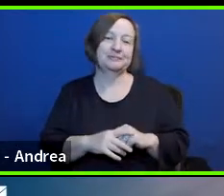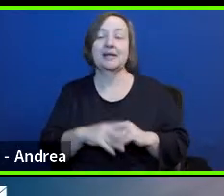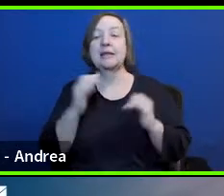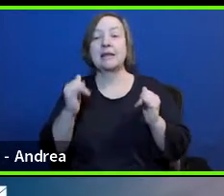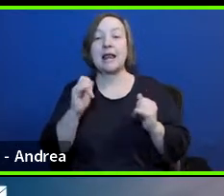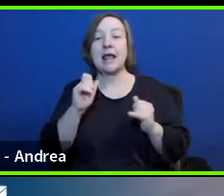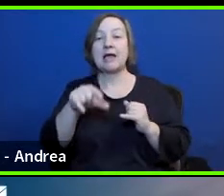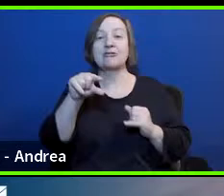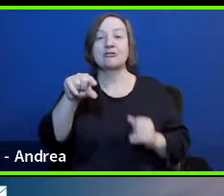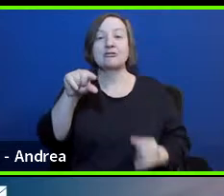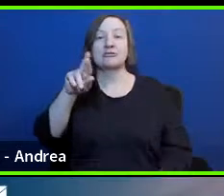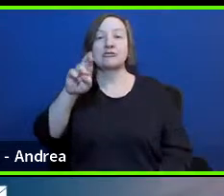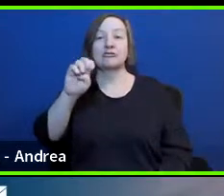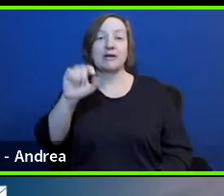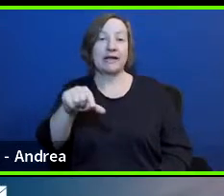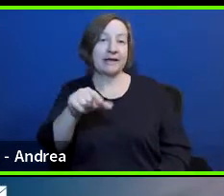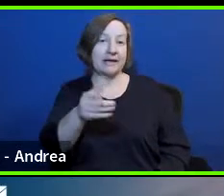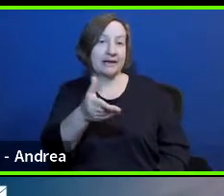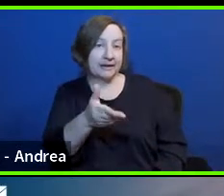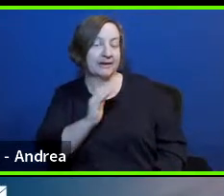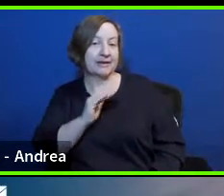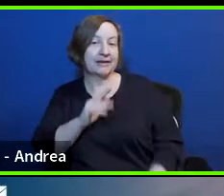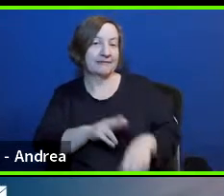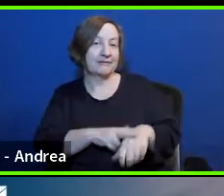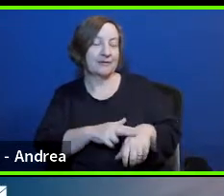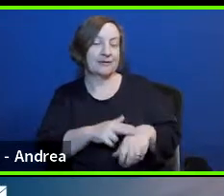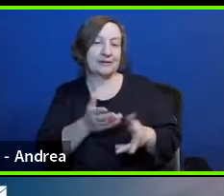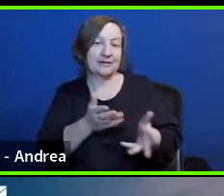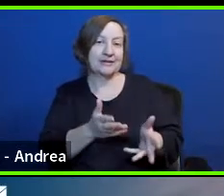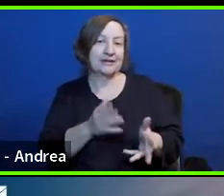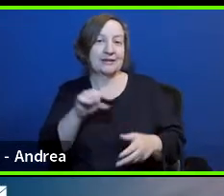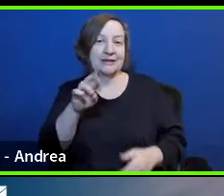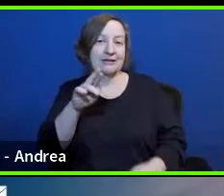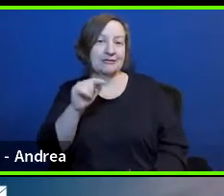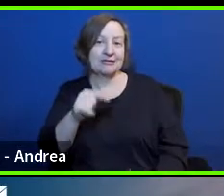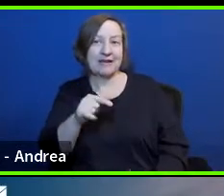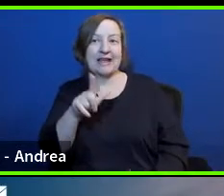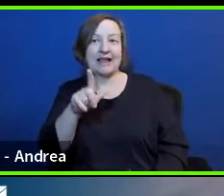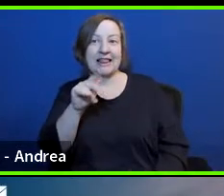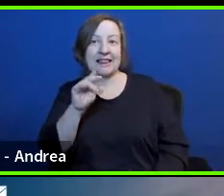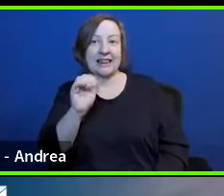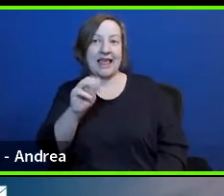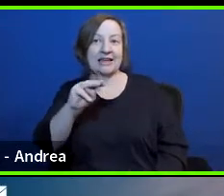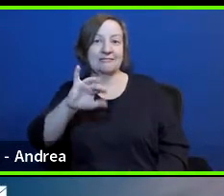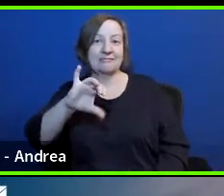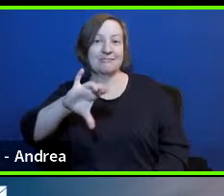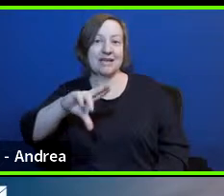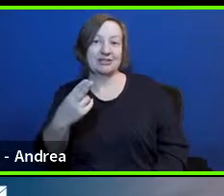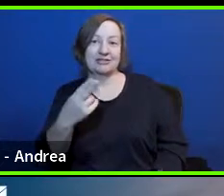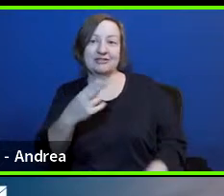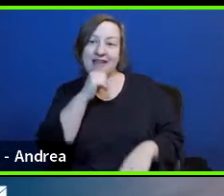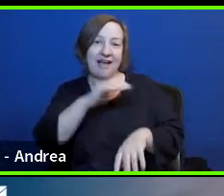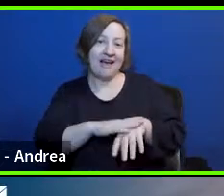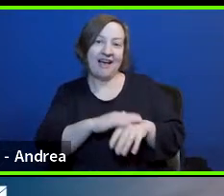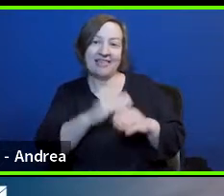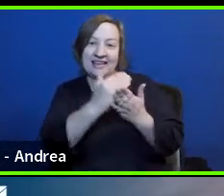we ask Greg? Or, of course, Greg, Lake Michigan's not on the list, so I don't know if that counts.